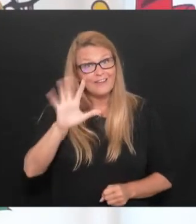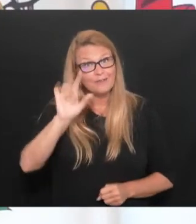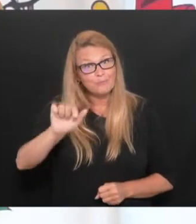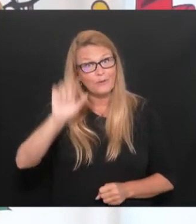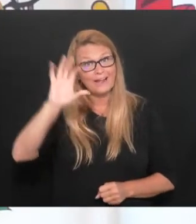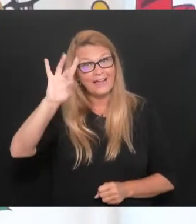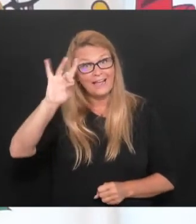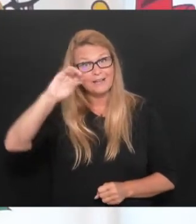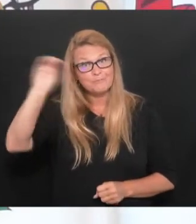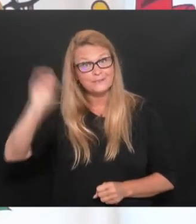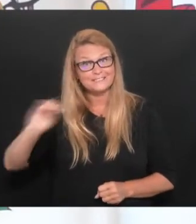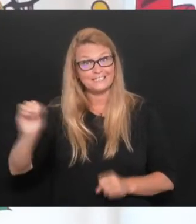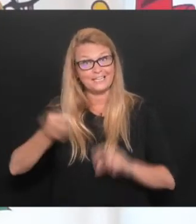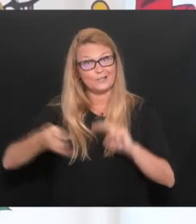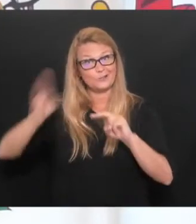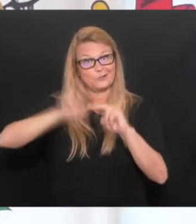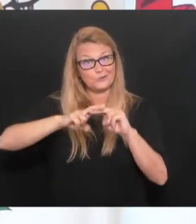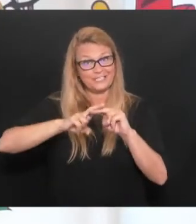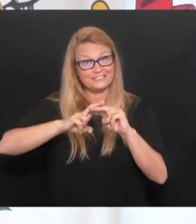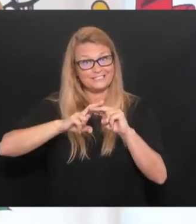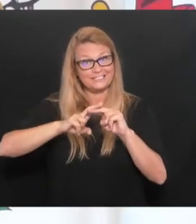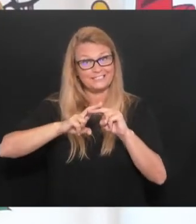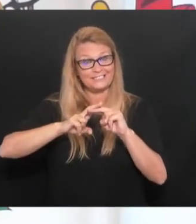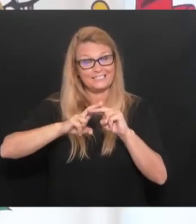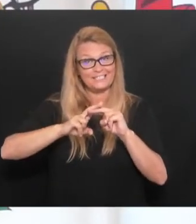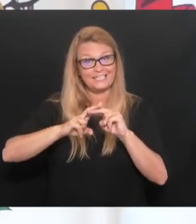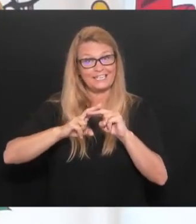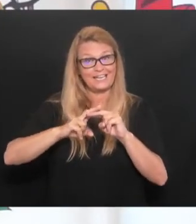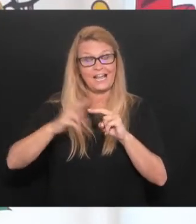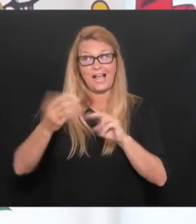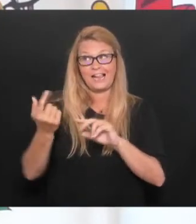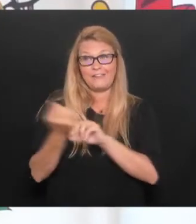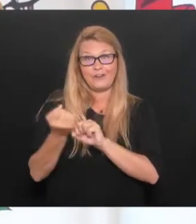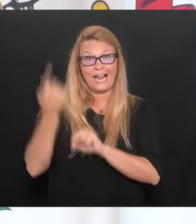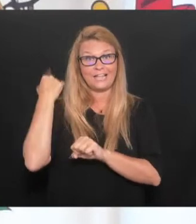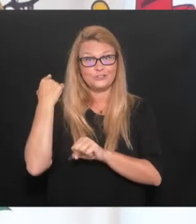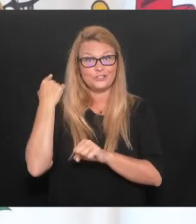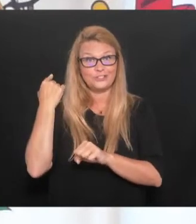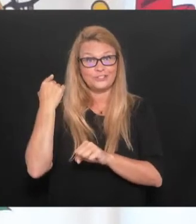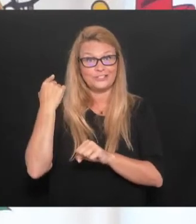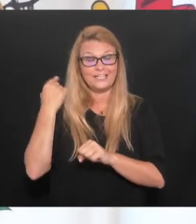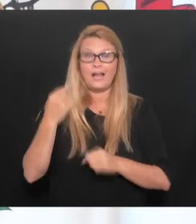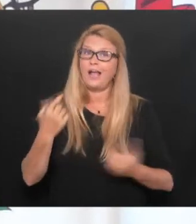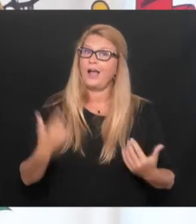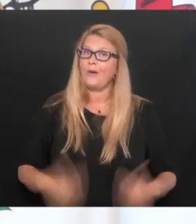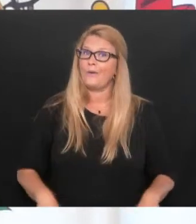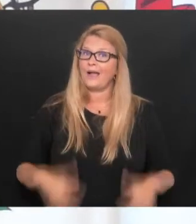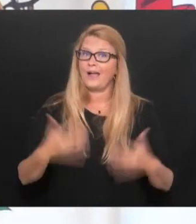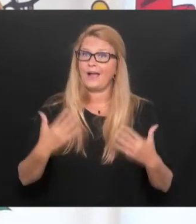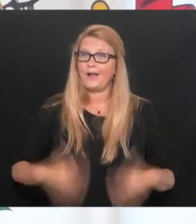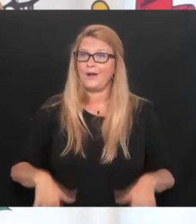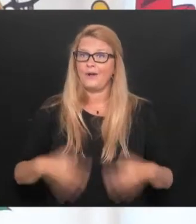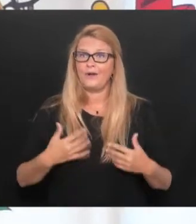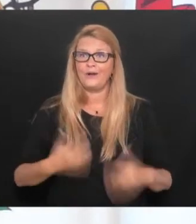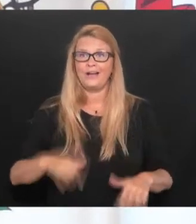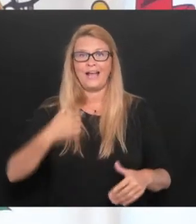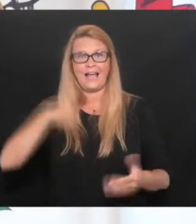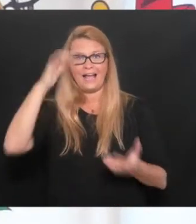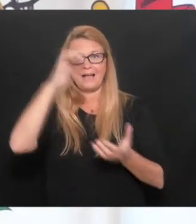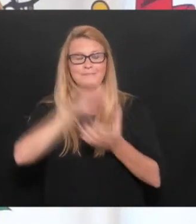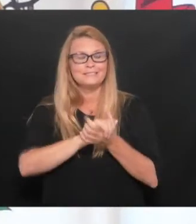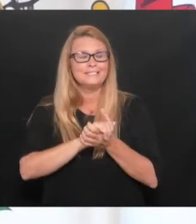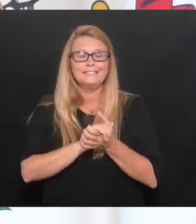95.8% increase above last year in the month of July. Now, I really, truly believe with all my heart, it just tickles